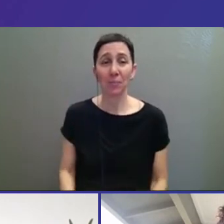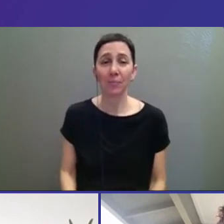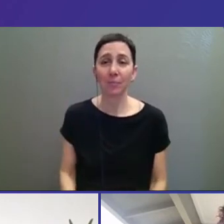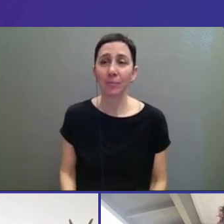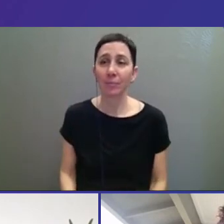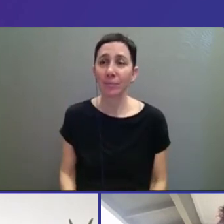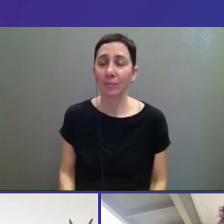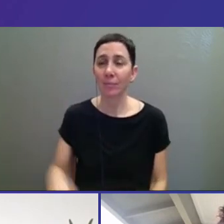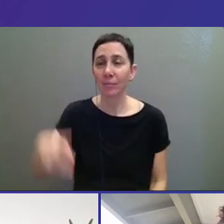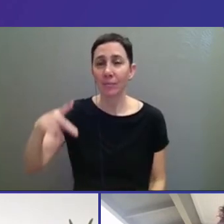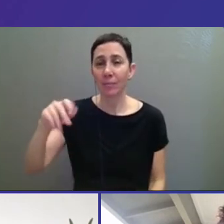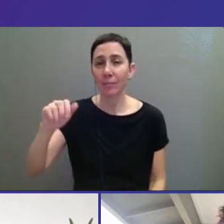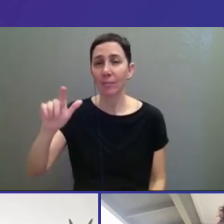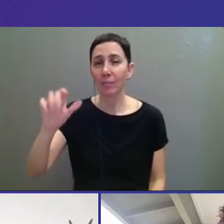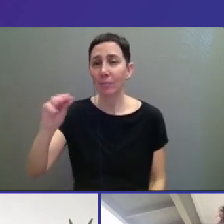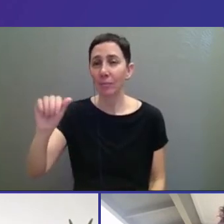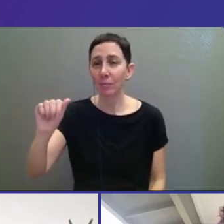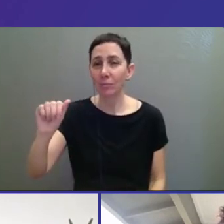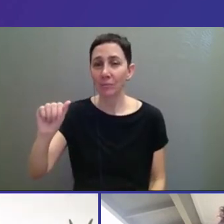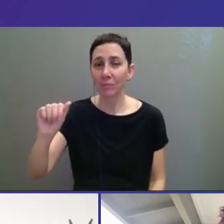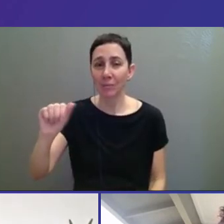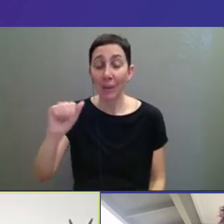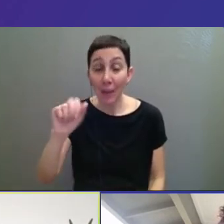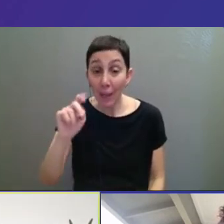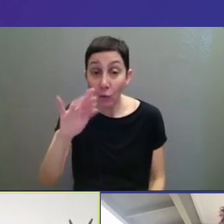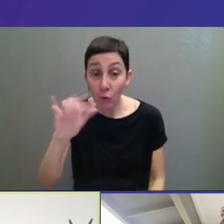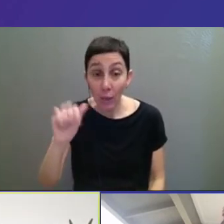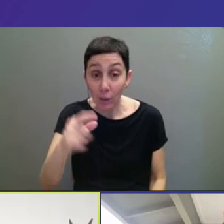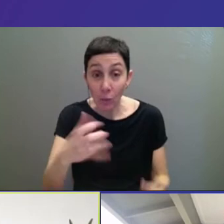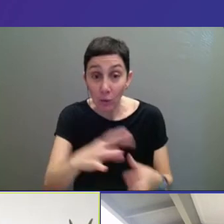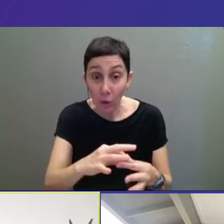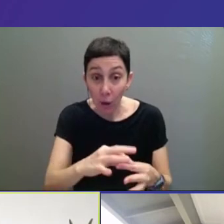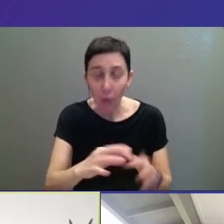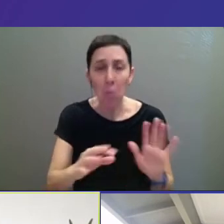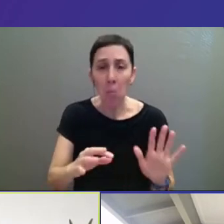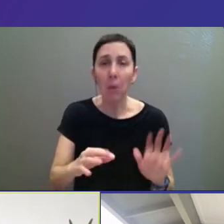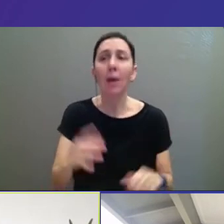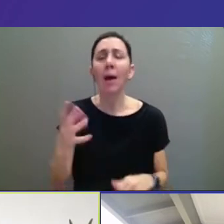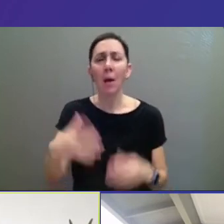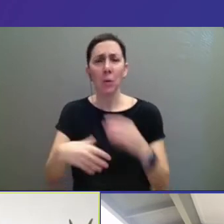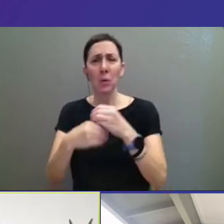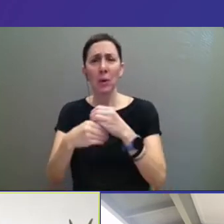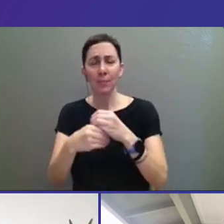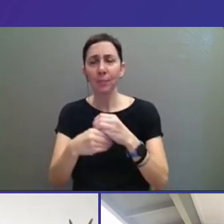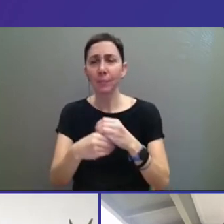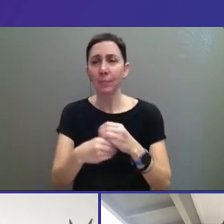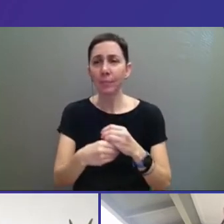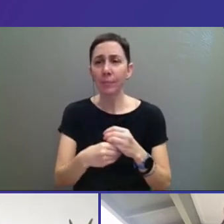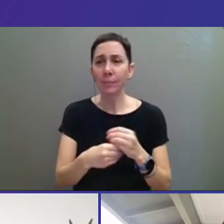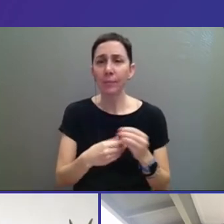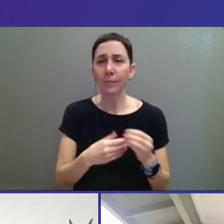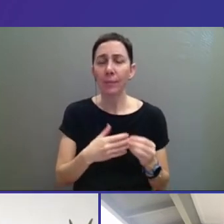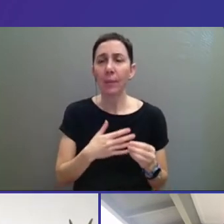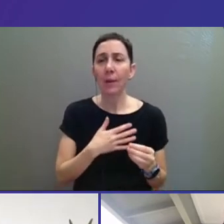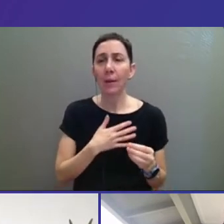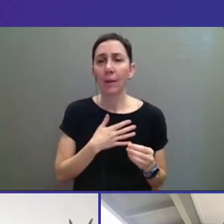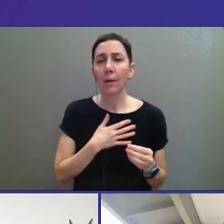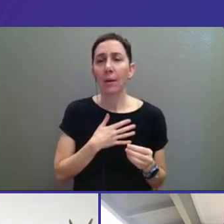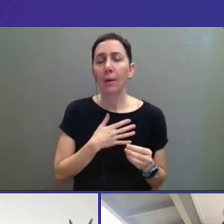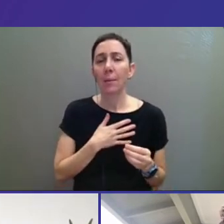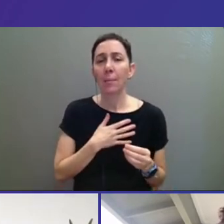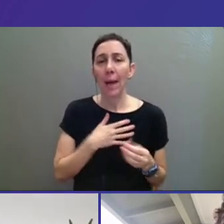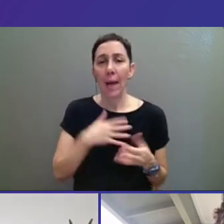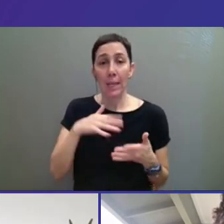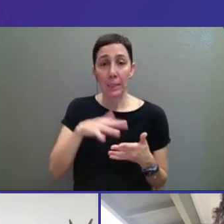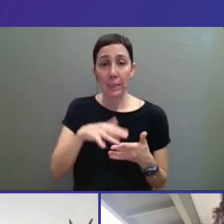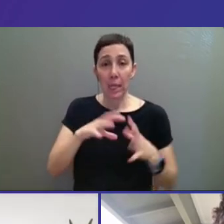is Paloma. Andrea, were you gonna? Okay. I just have one more thing to add. The research that the study group has